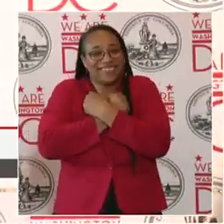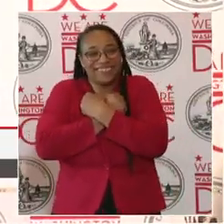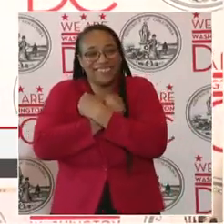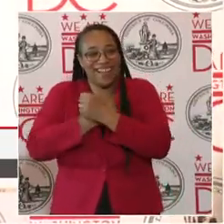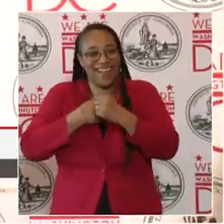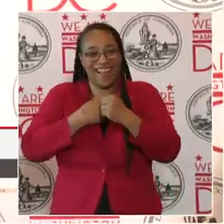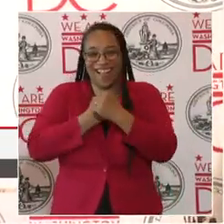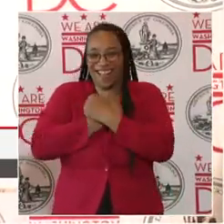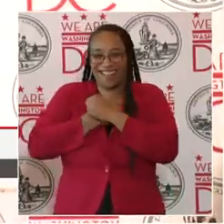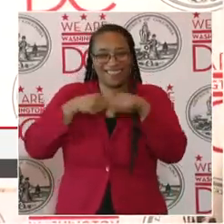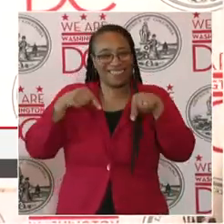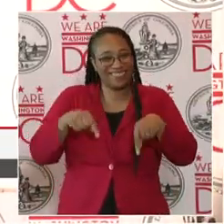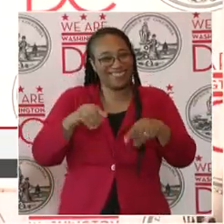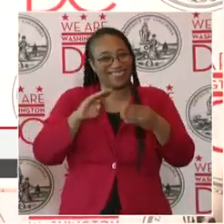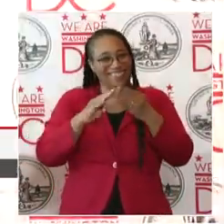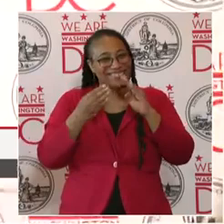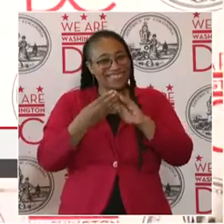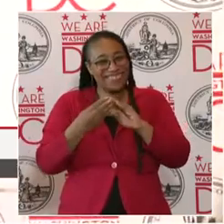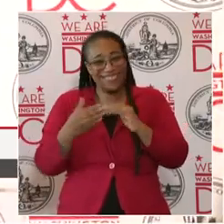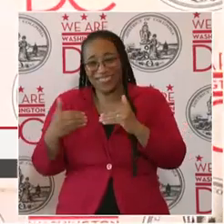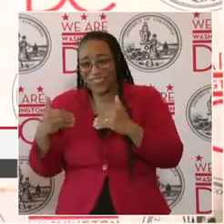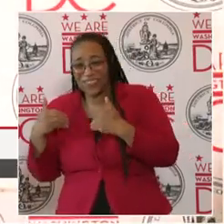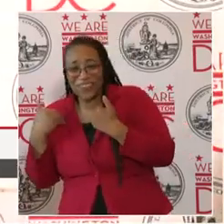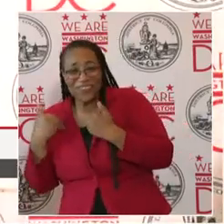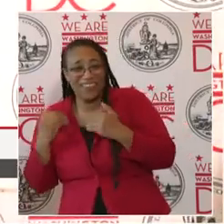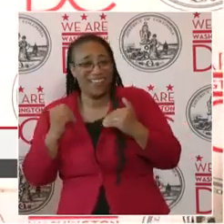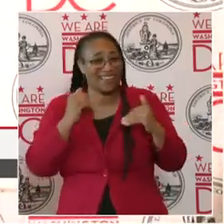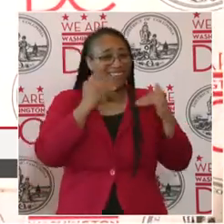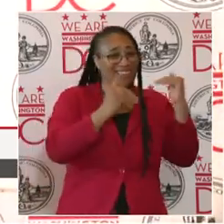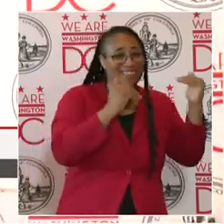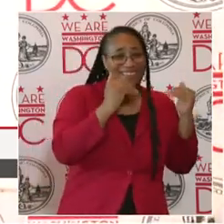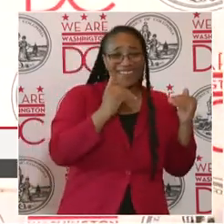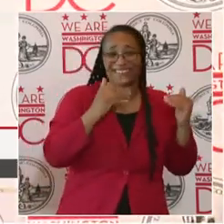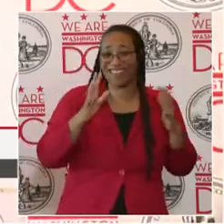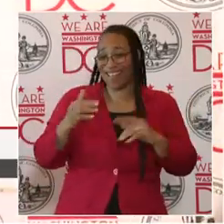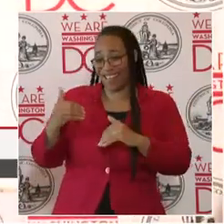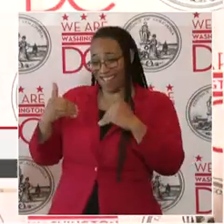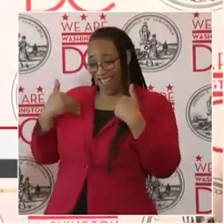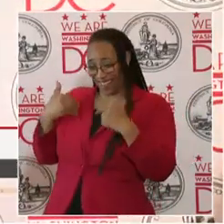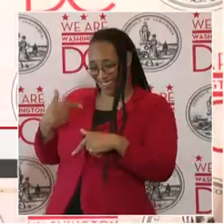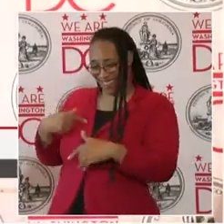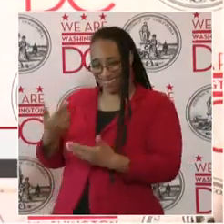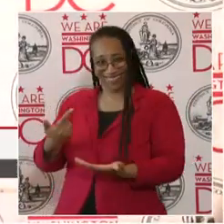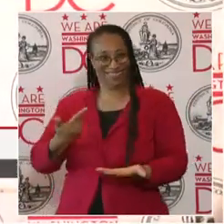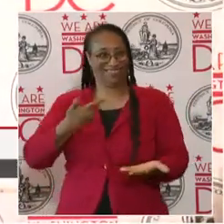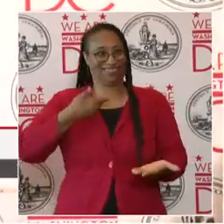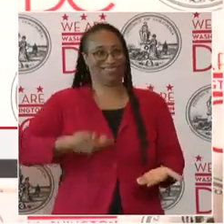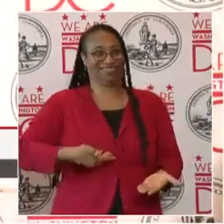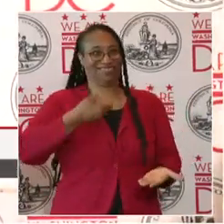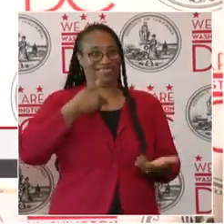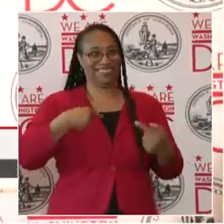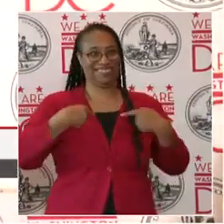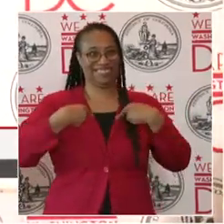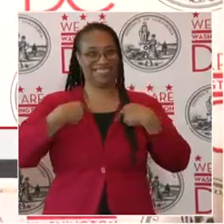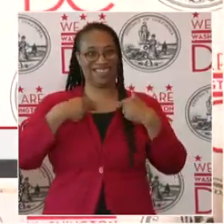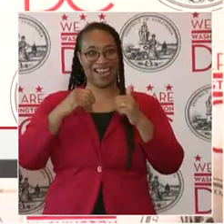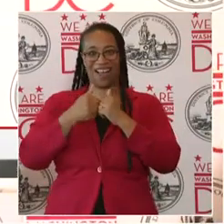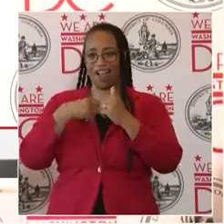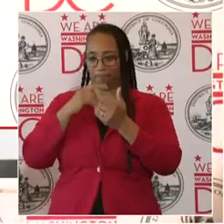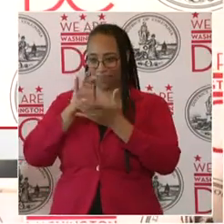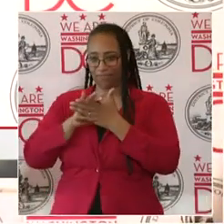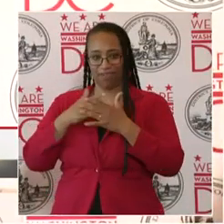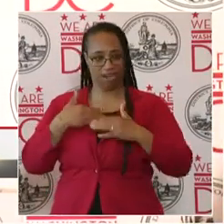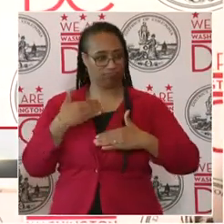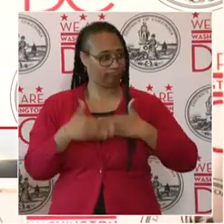love the youth. This award is to my younger self who didn't believe, but everybody believed in me. And so full